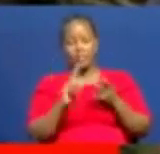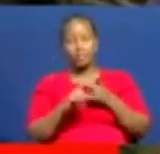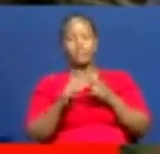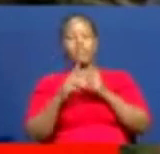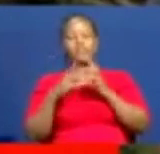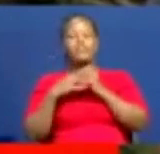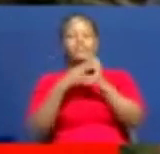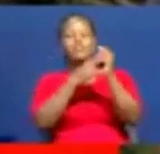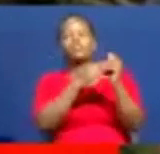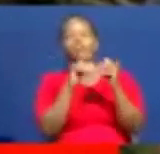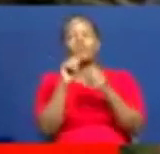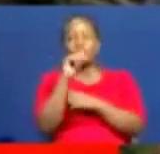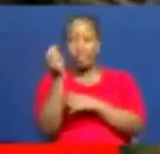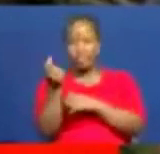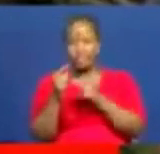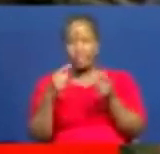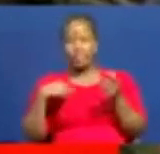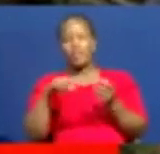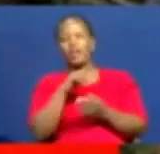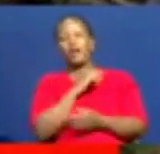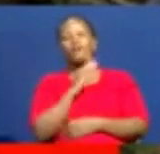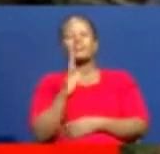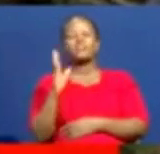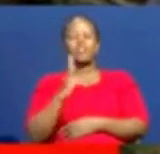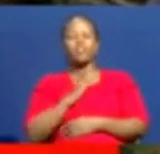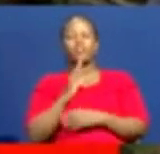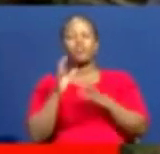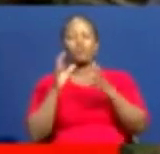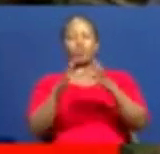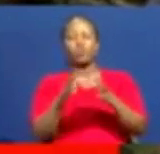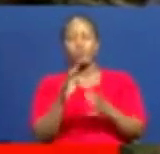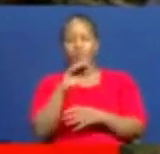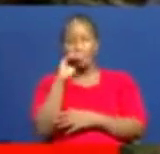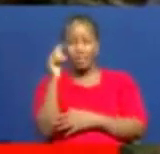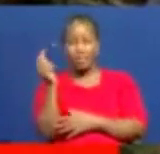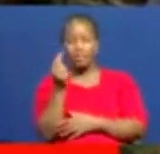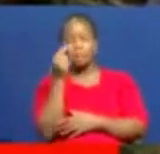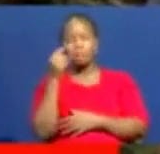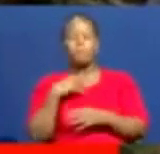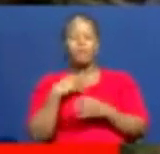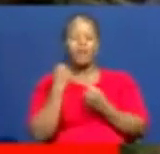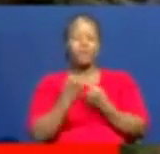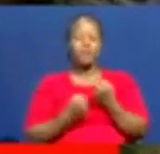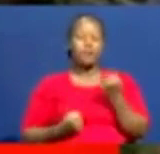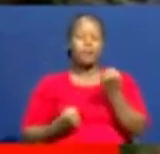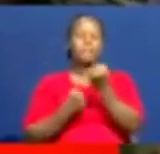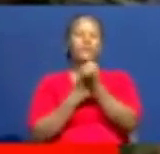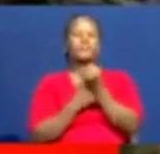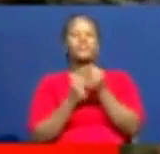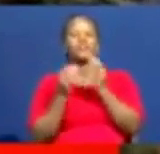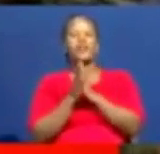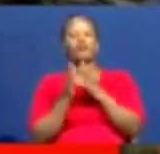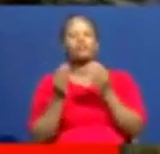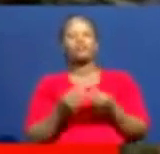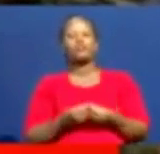Kenya, on our security agencies in Kenya to provide support and solve